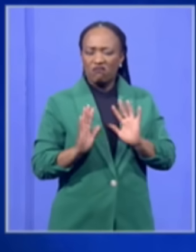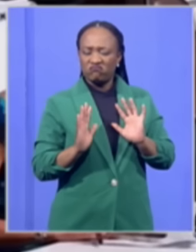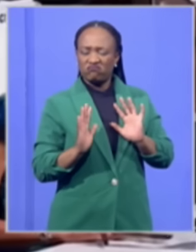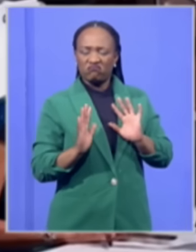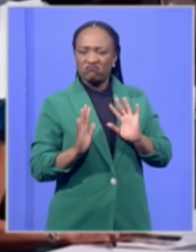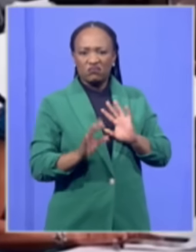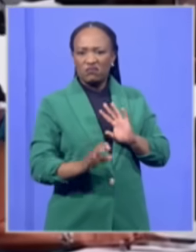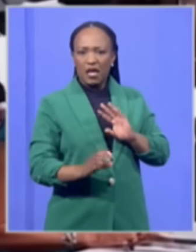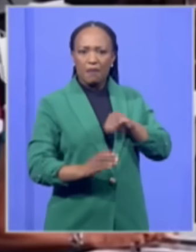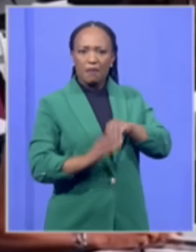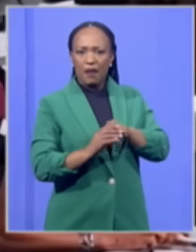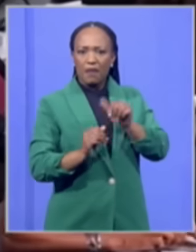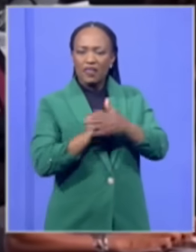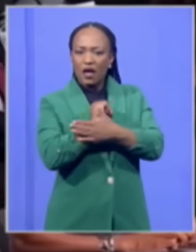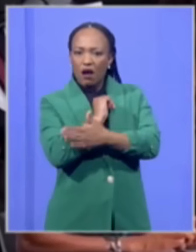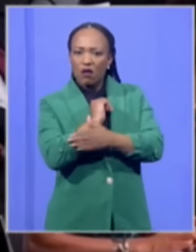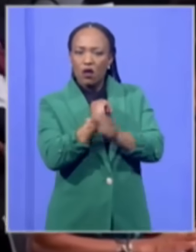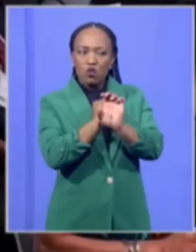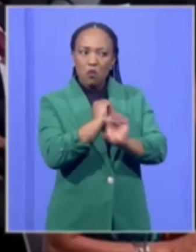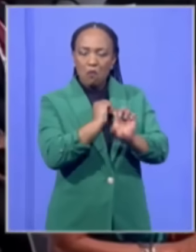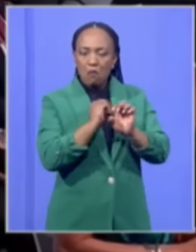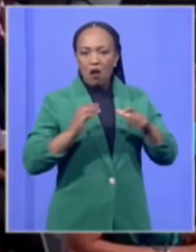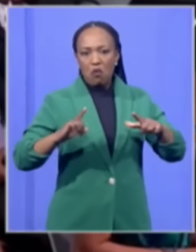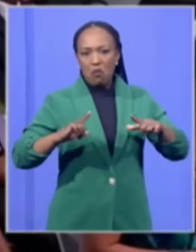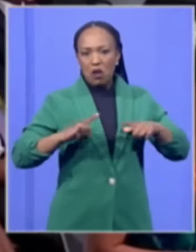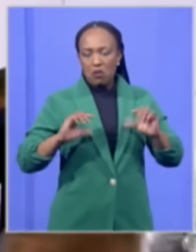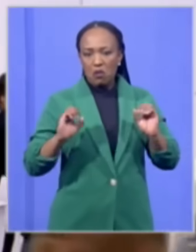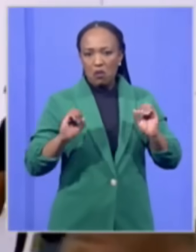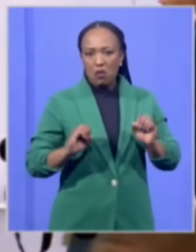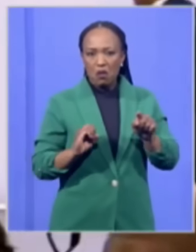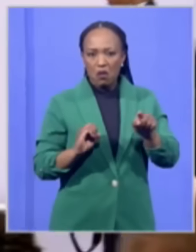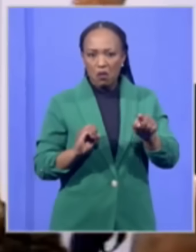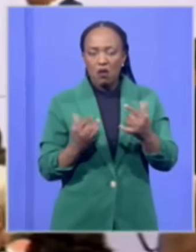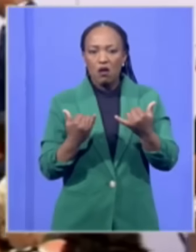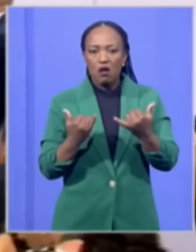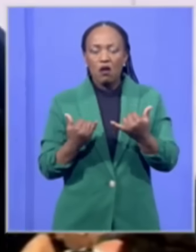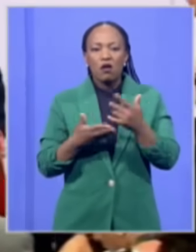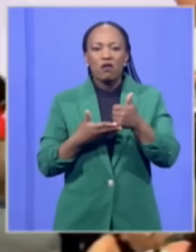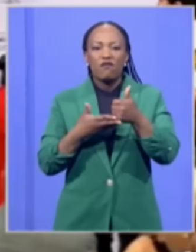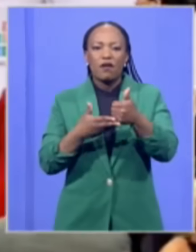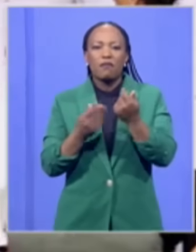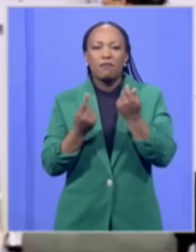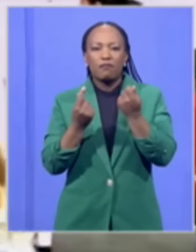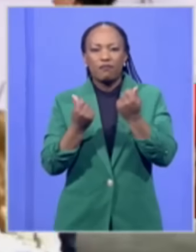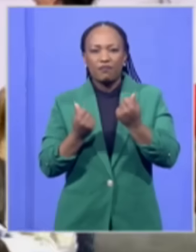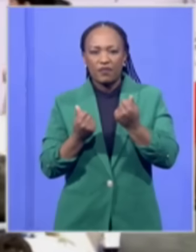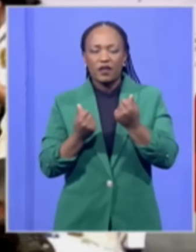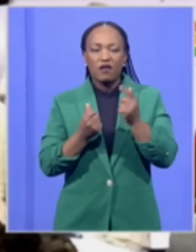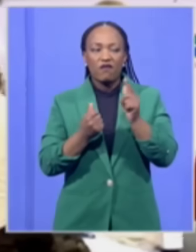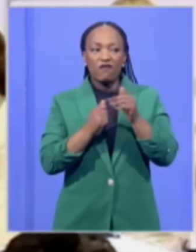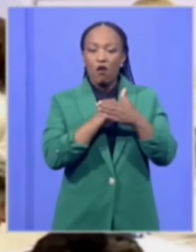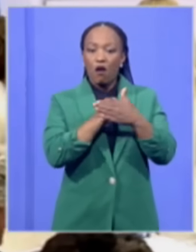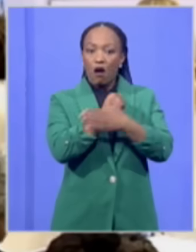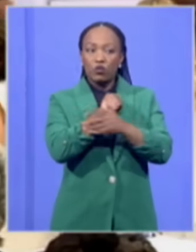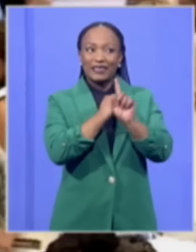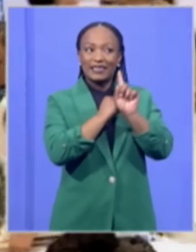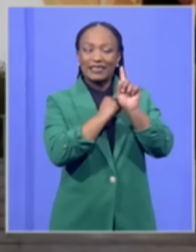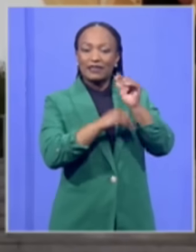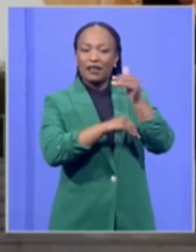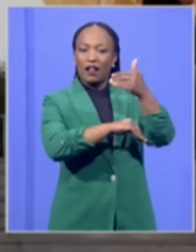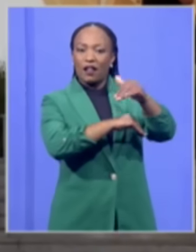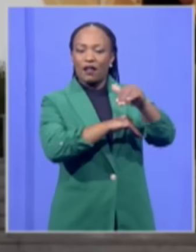tšeo di humilego le dinala tšeo di fokotšago thušo ya mašeleng ya dinaga tša ka ntle se